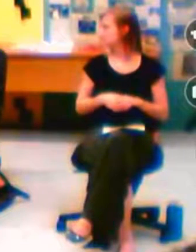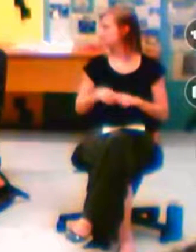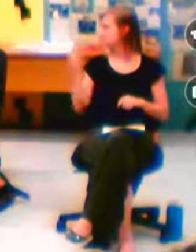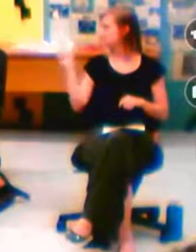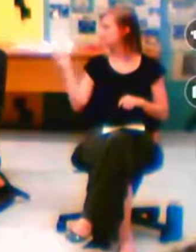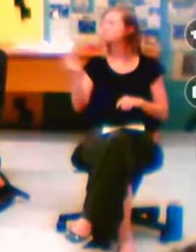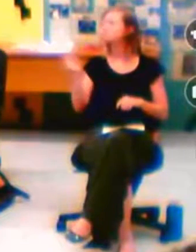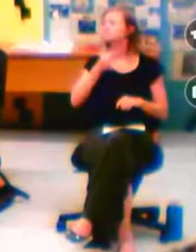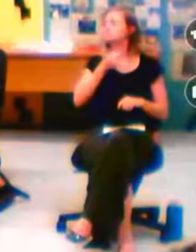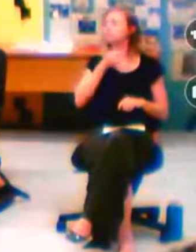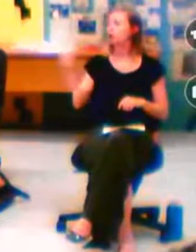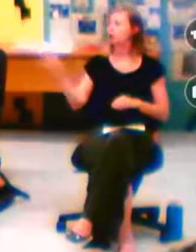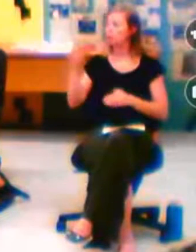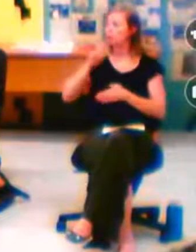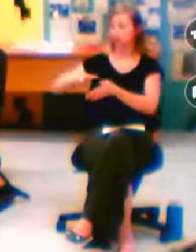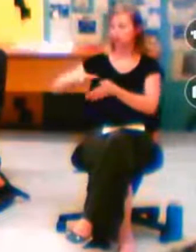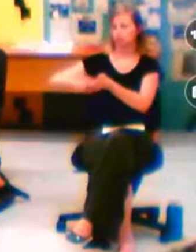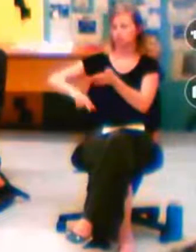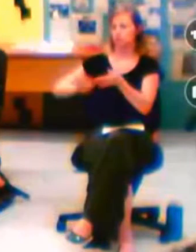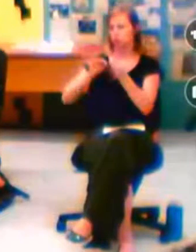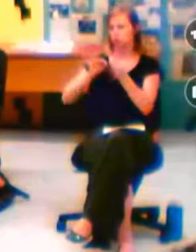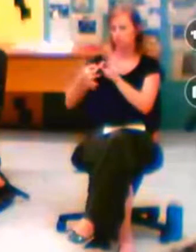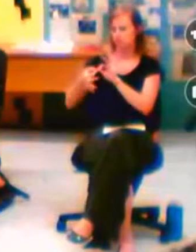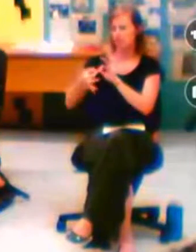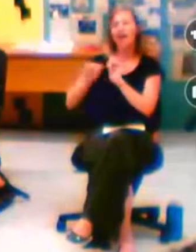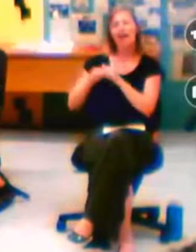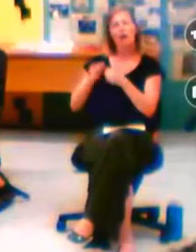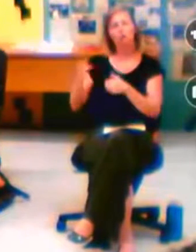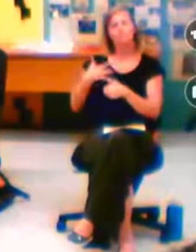The next question I'll jump to, and I'll actually go to you first, Linda.